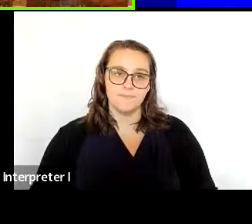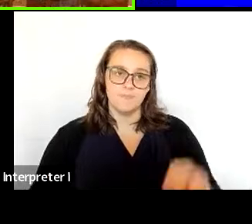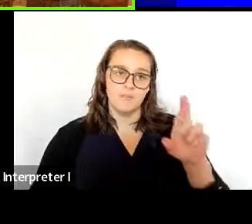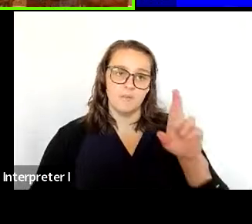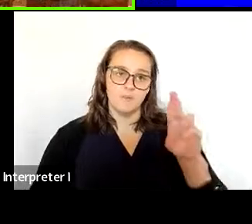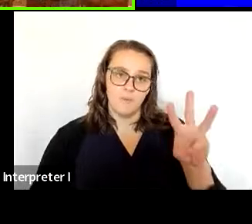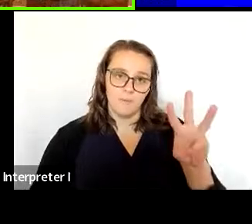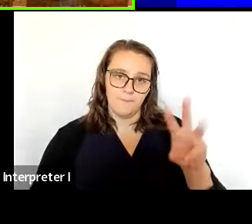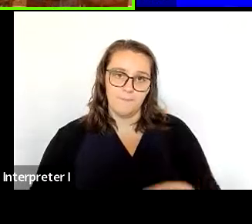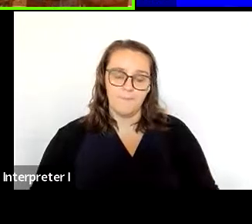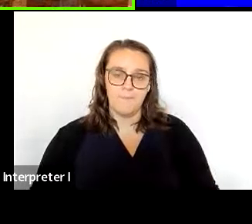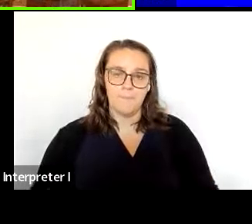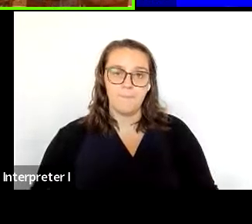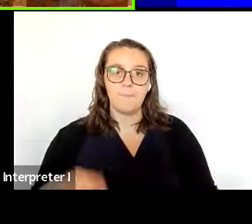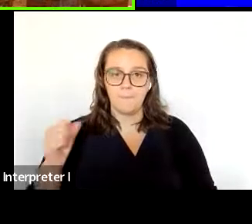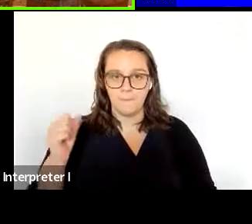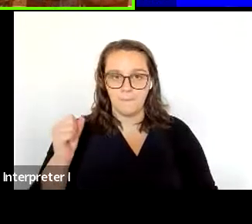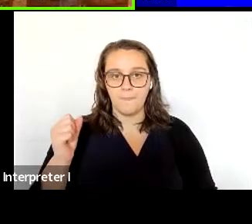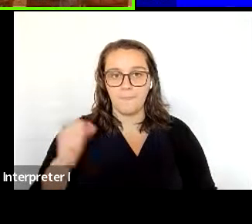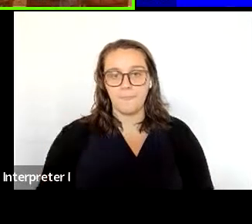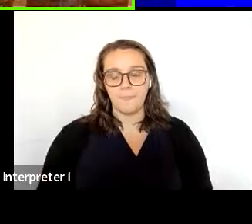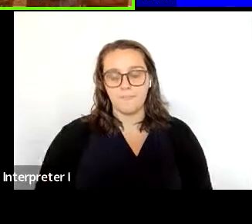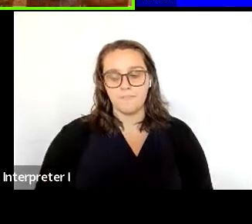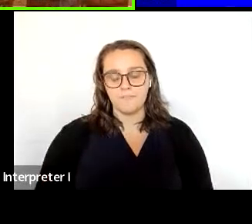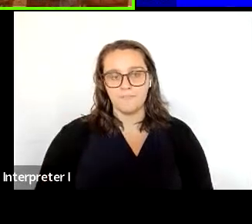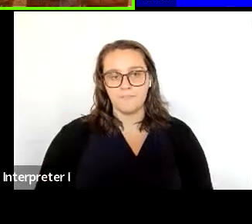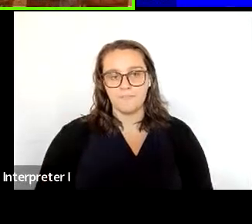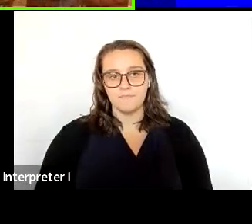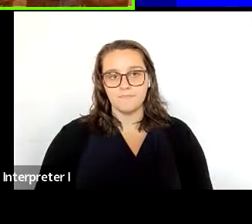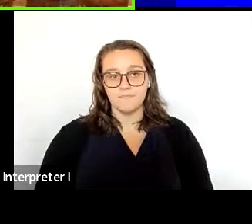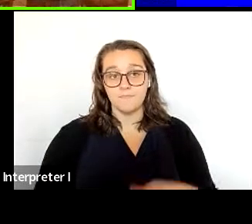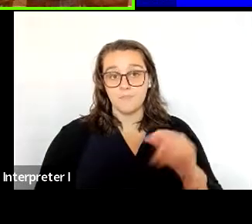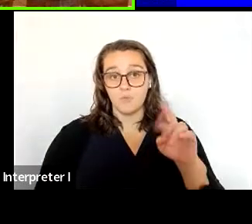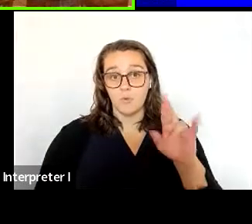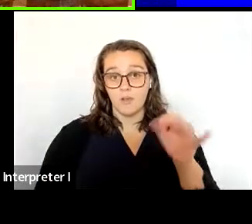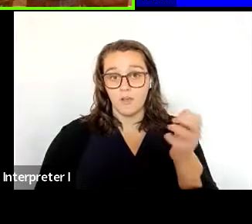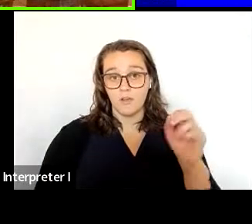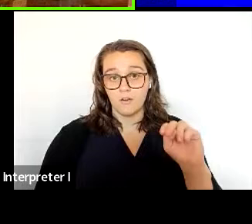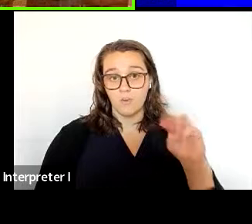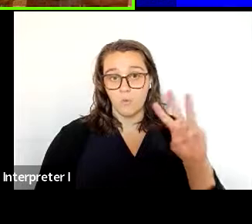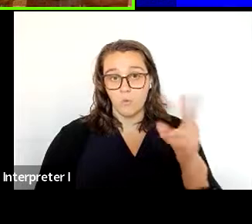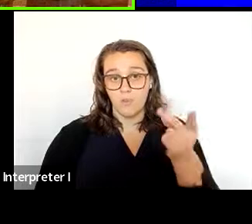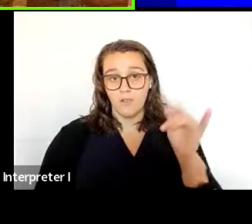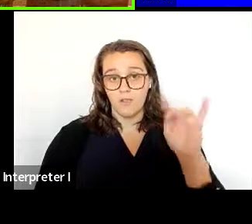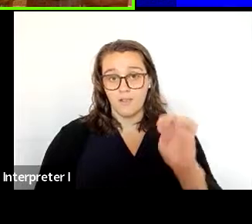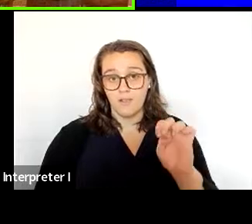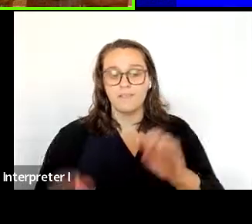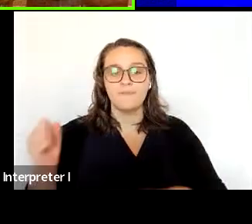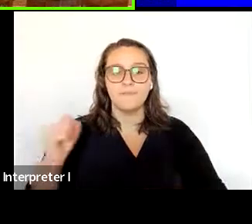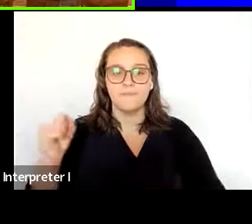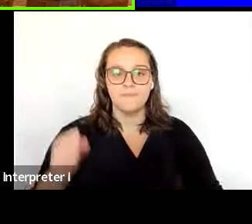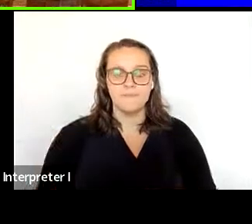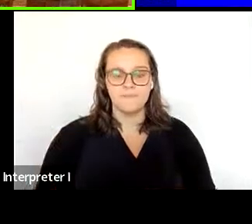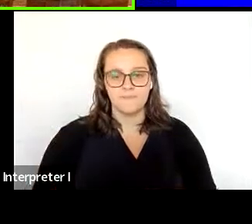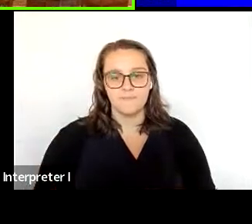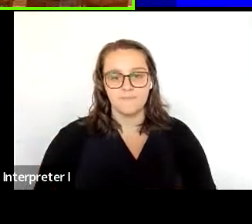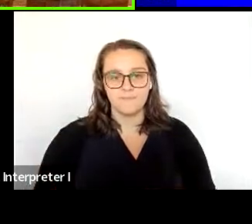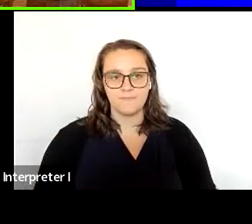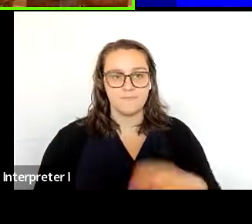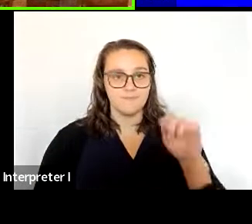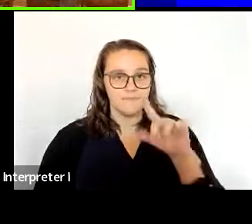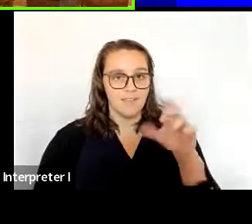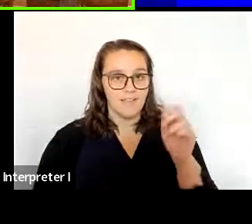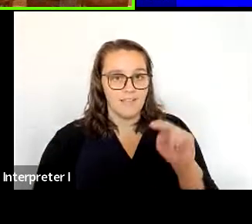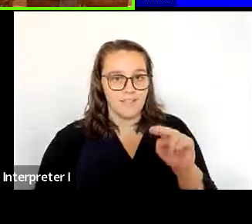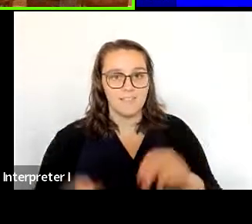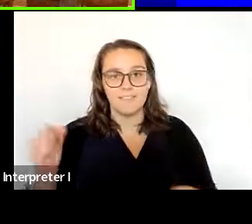White. Yes. Councilmember Robert White votes yes. Councilmember Trayon White. Yes. Councilmember Trayon White votes yes. Councilmember Allen.